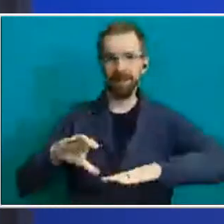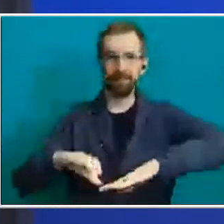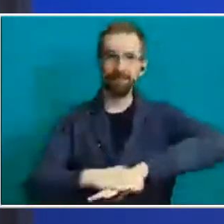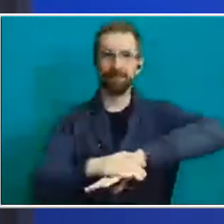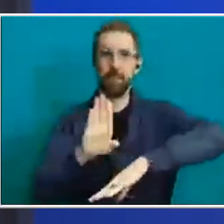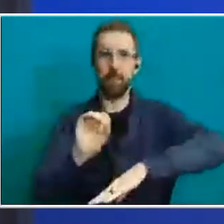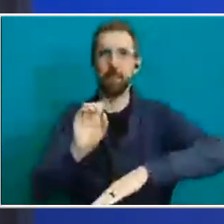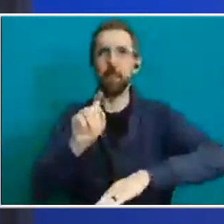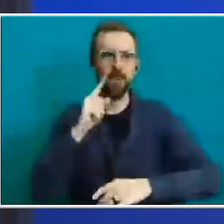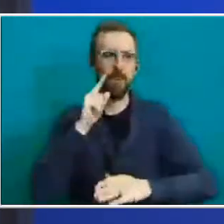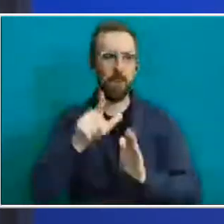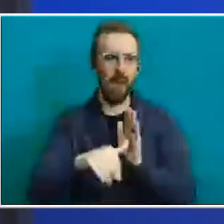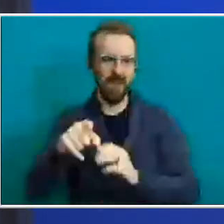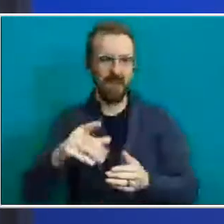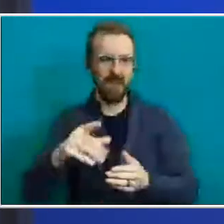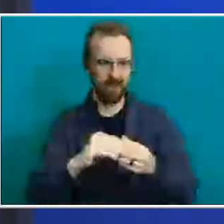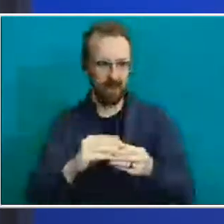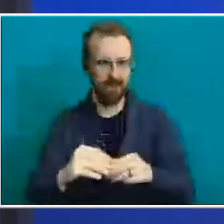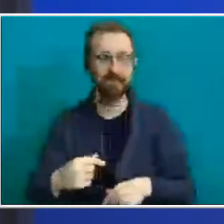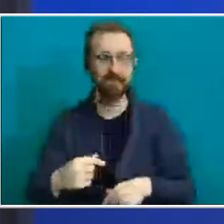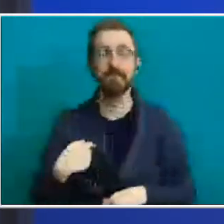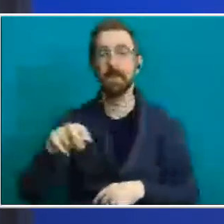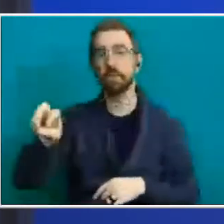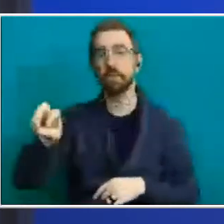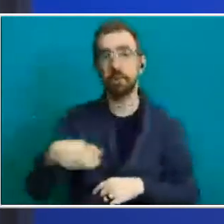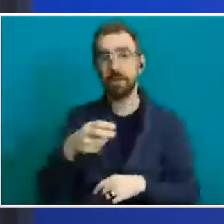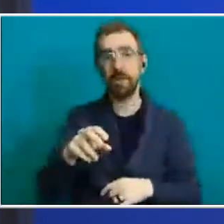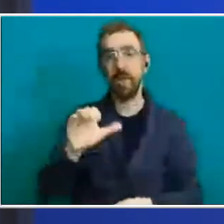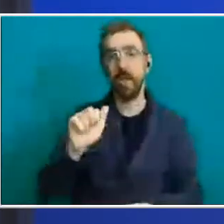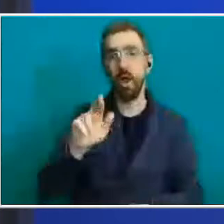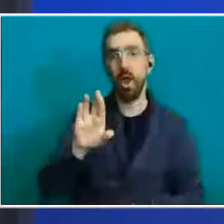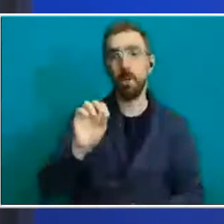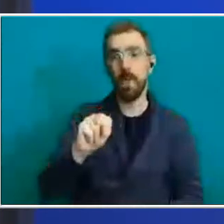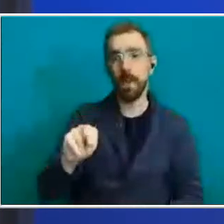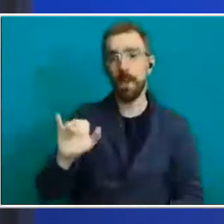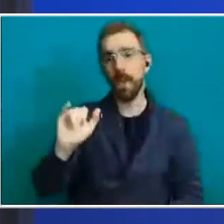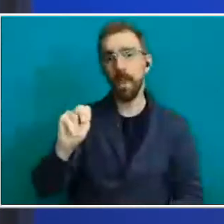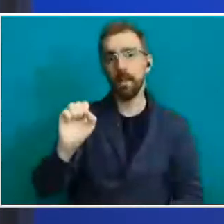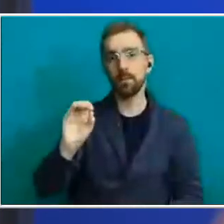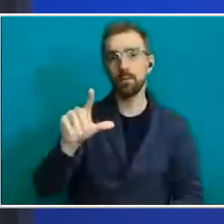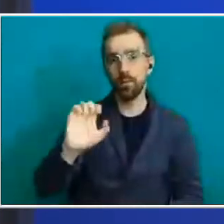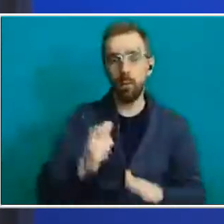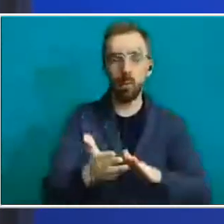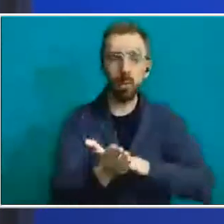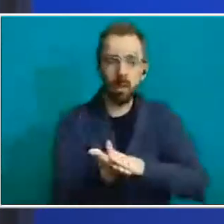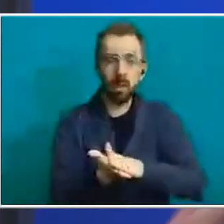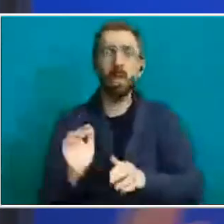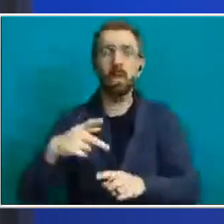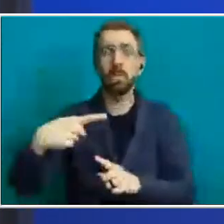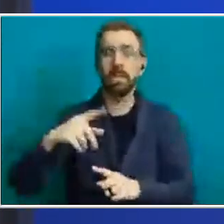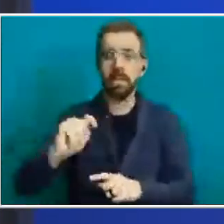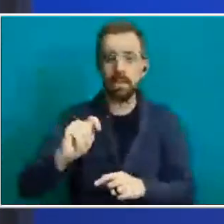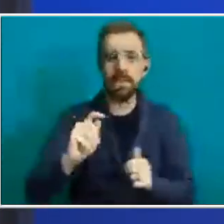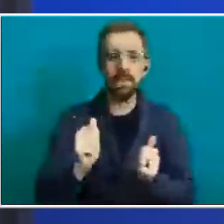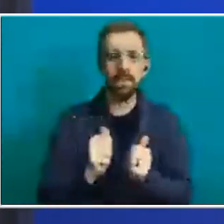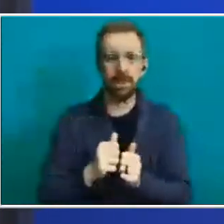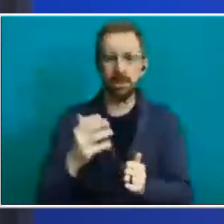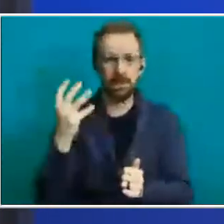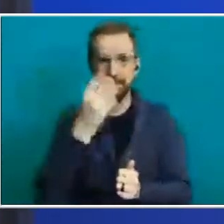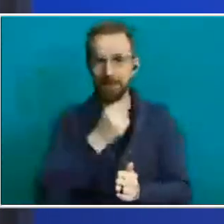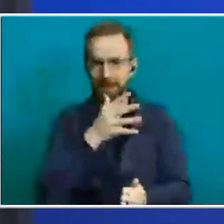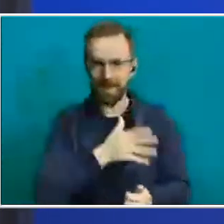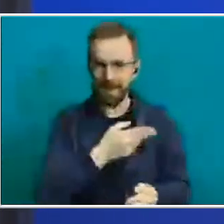I got transferred into that carbon insole. Then after that, I went to physical therapy with this beautiful lady named Renee.